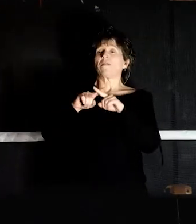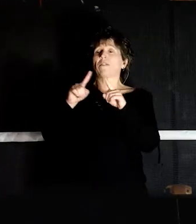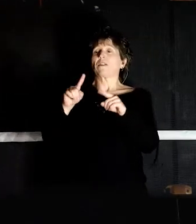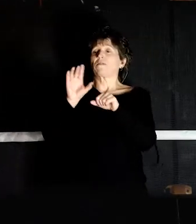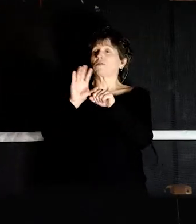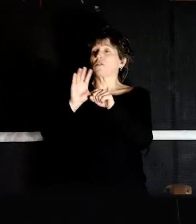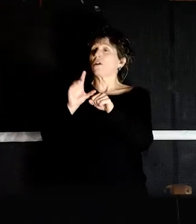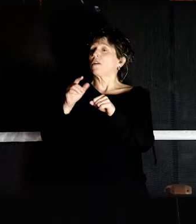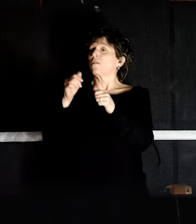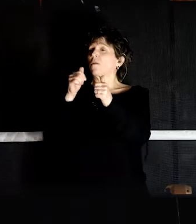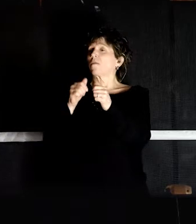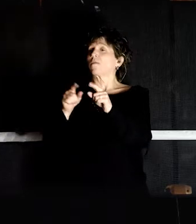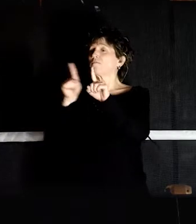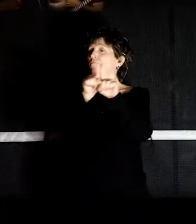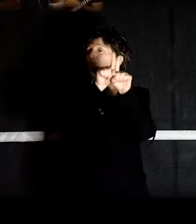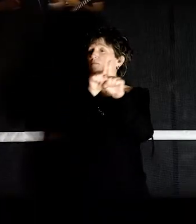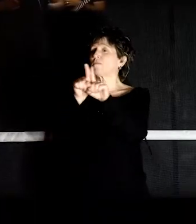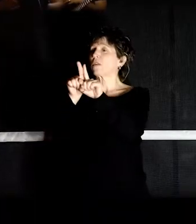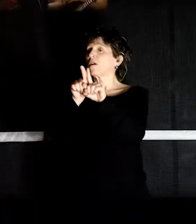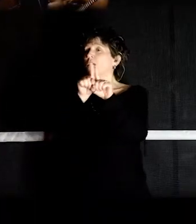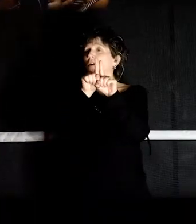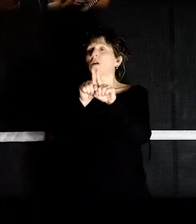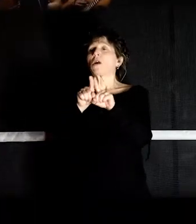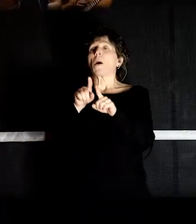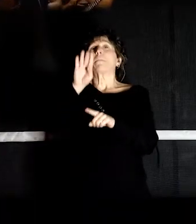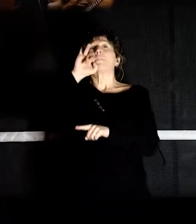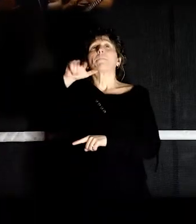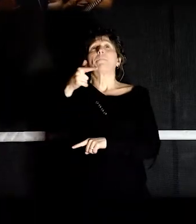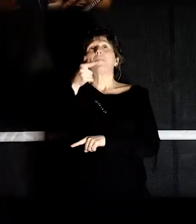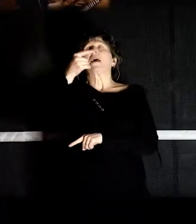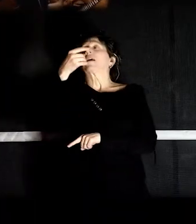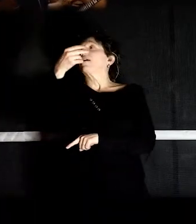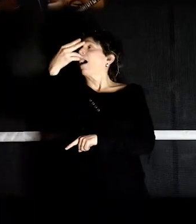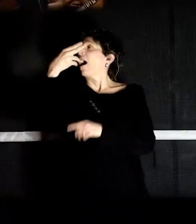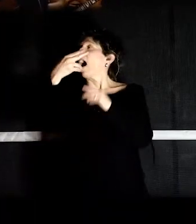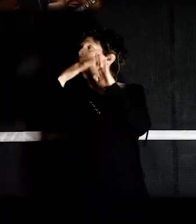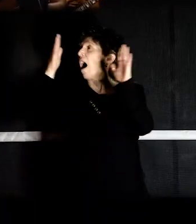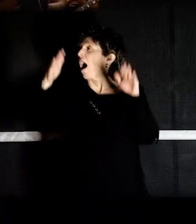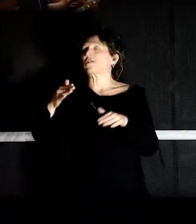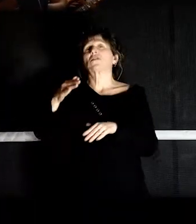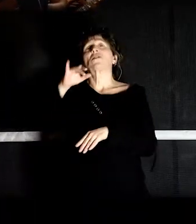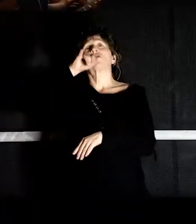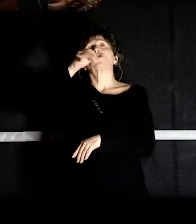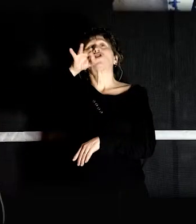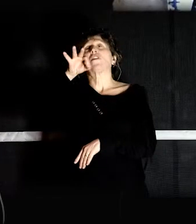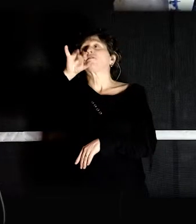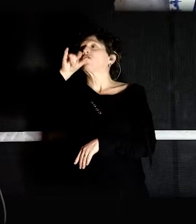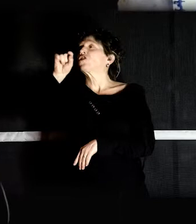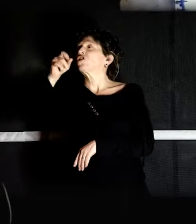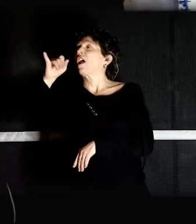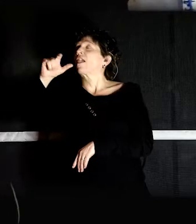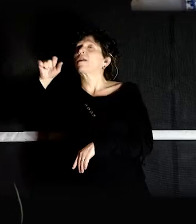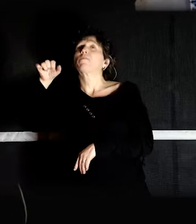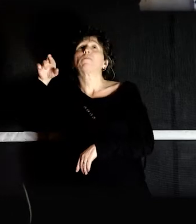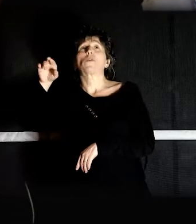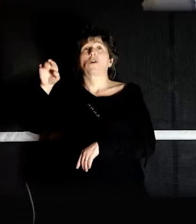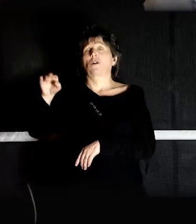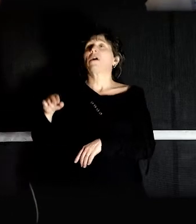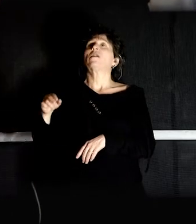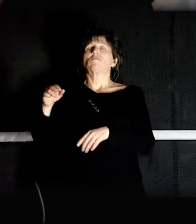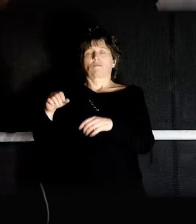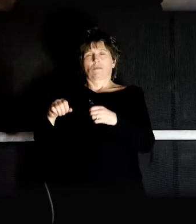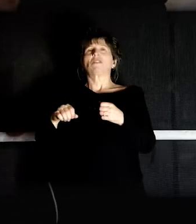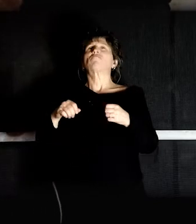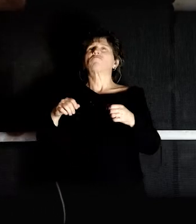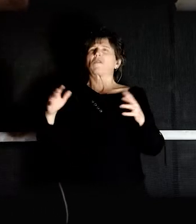we want to lift up the church that's Big House, Pastor Jeff Schellenberger. Jeff has been around our lives for a long time. He was